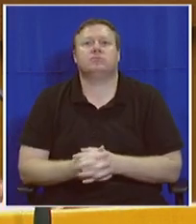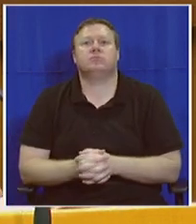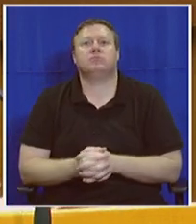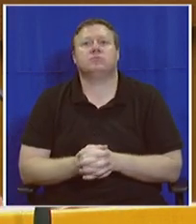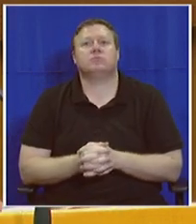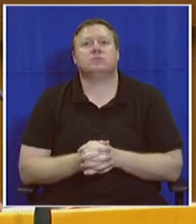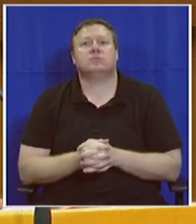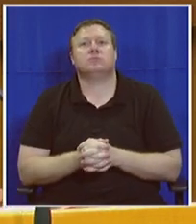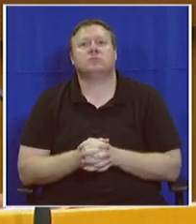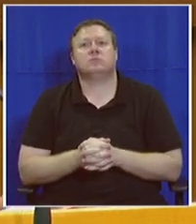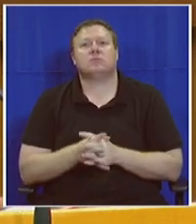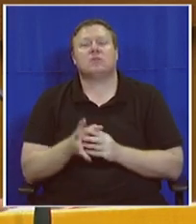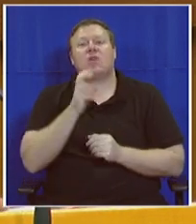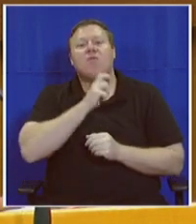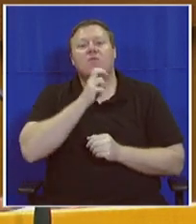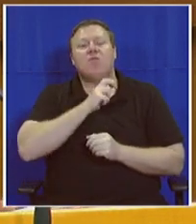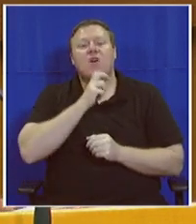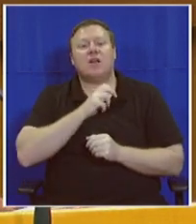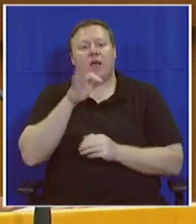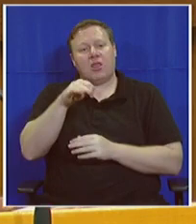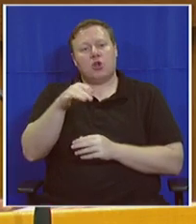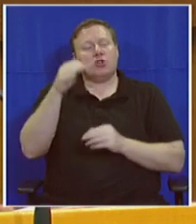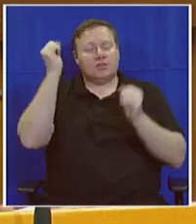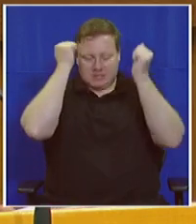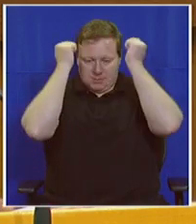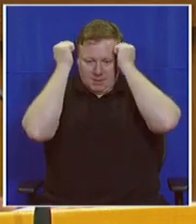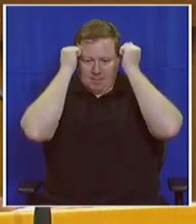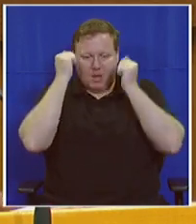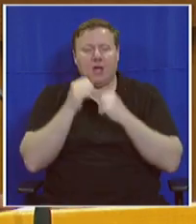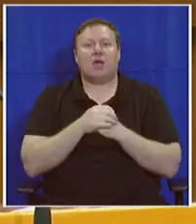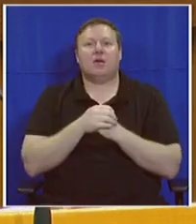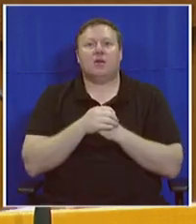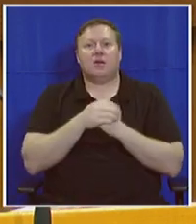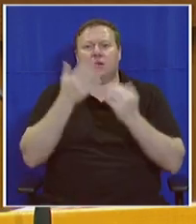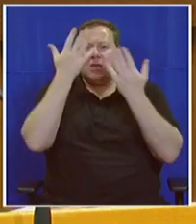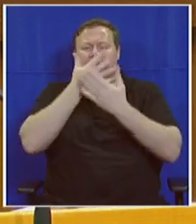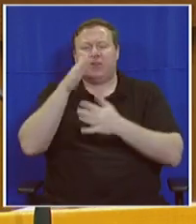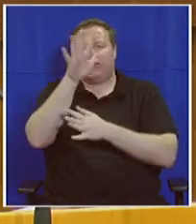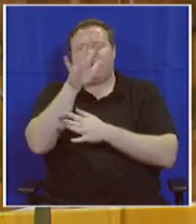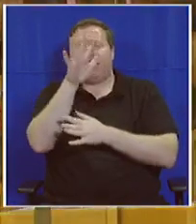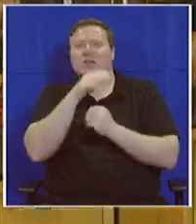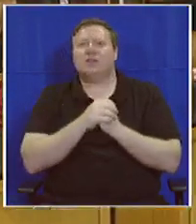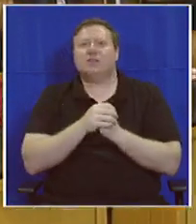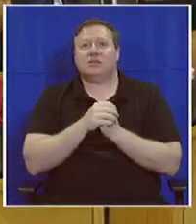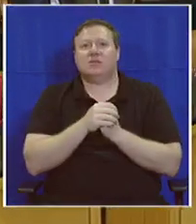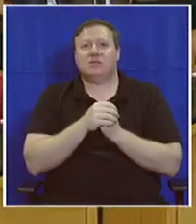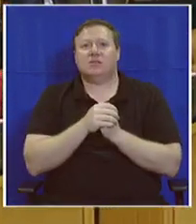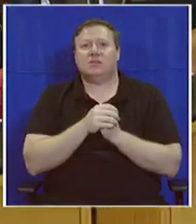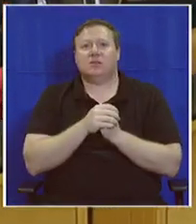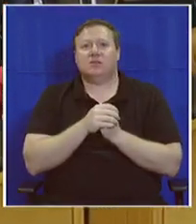It was Friday, 13th of September, in the evening when Bavelile met her untimely